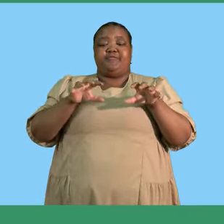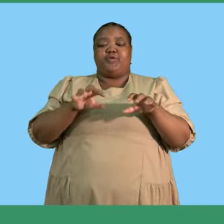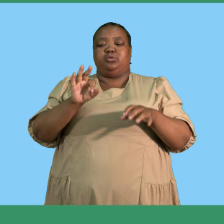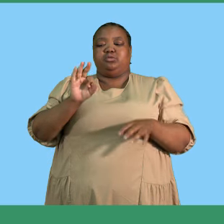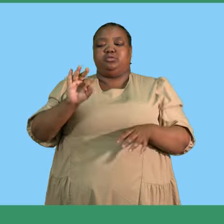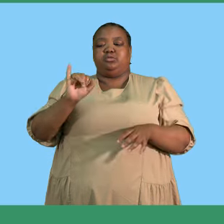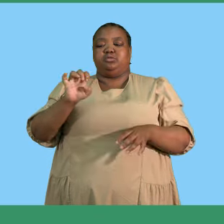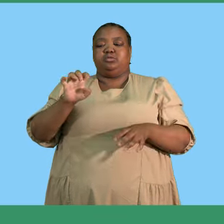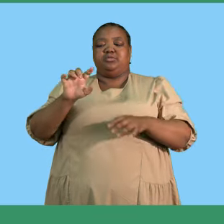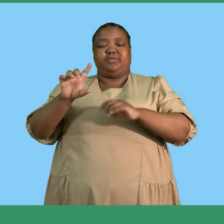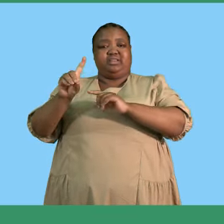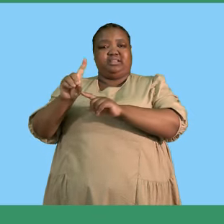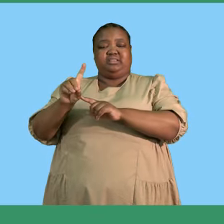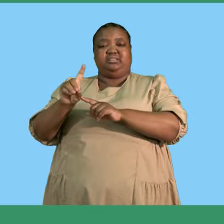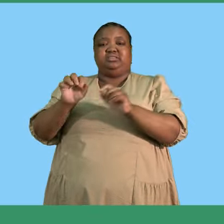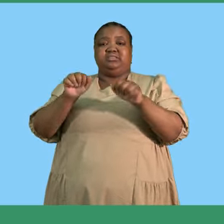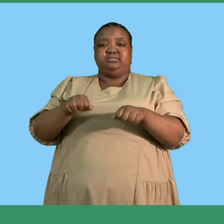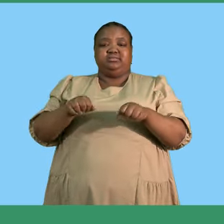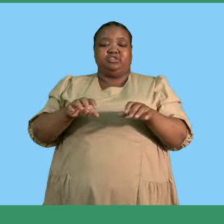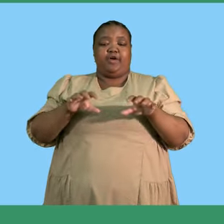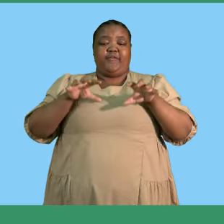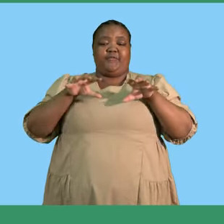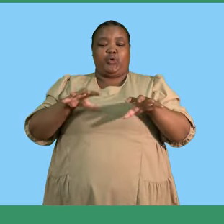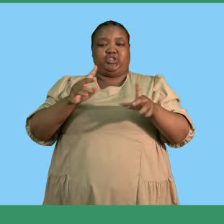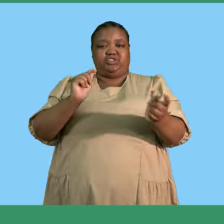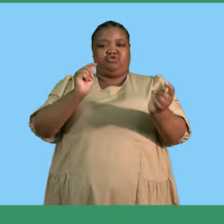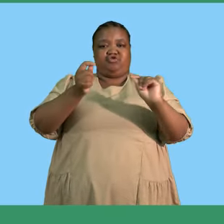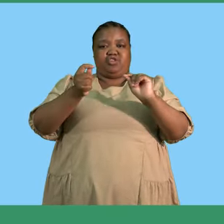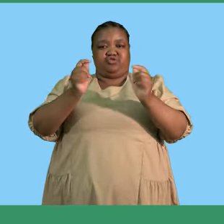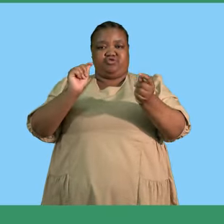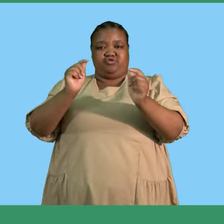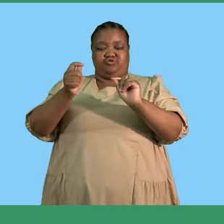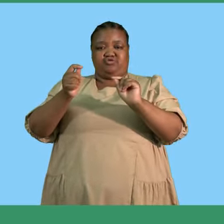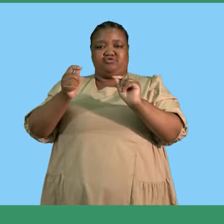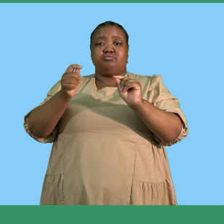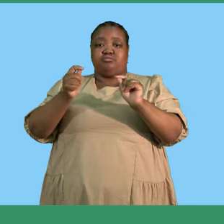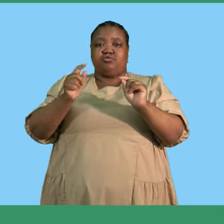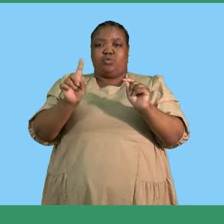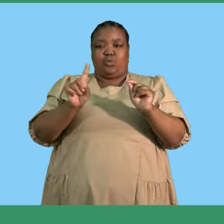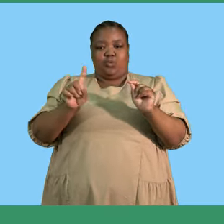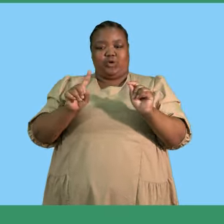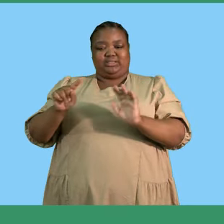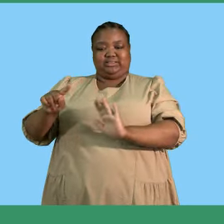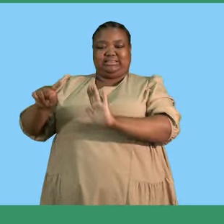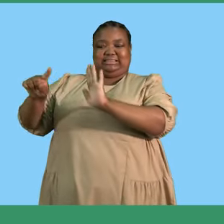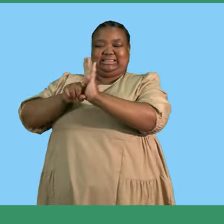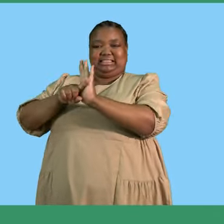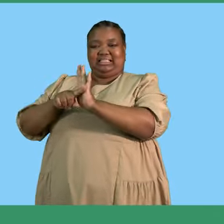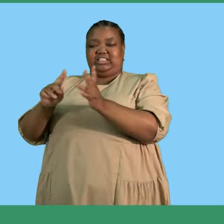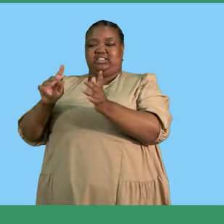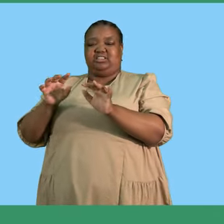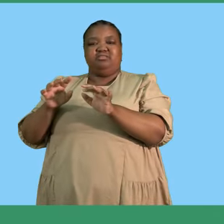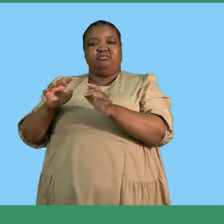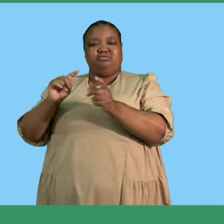when you look at force field, we are looking at the forces for change and the forces against